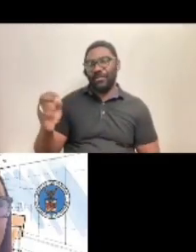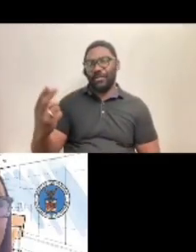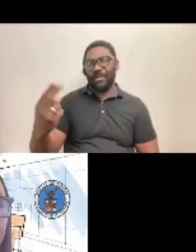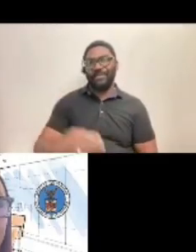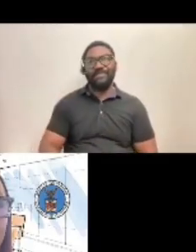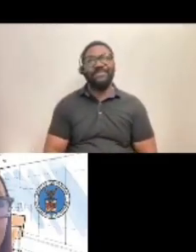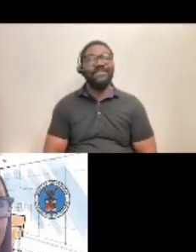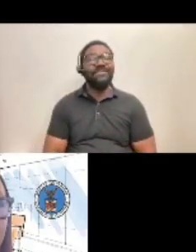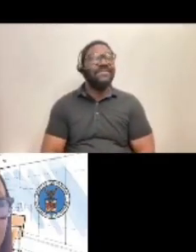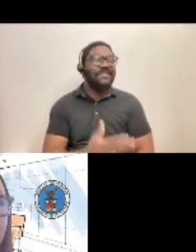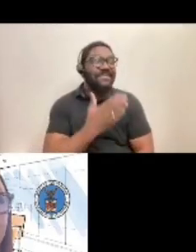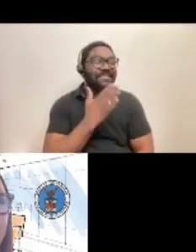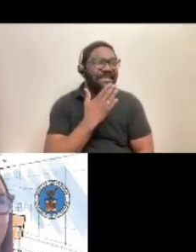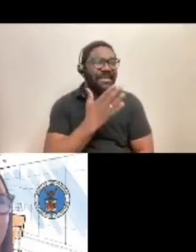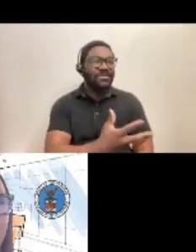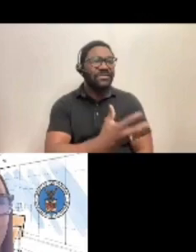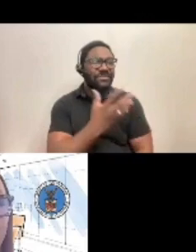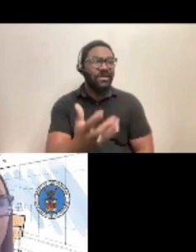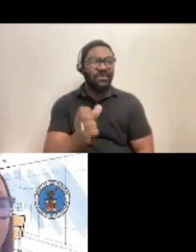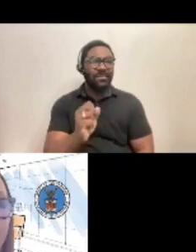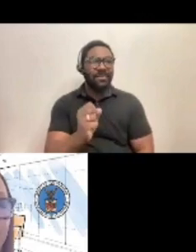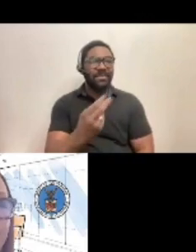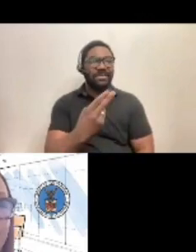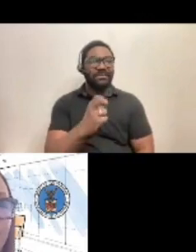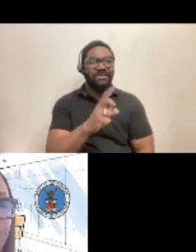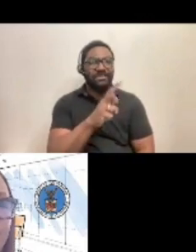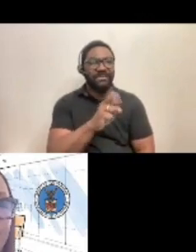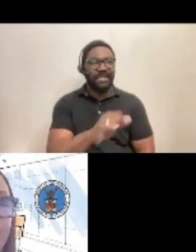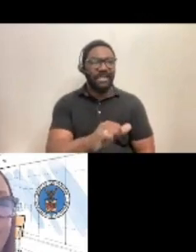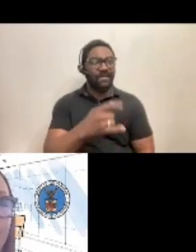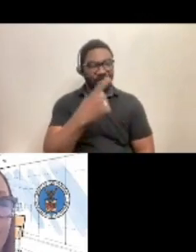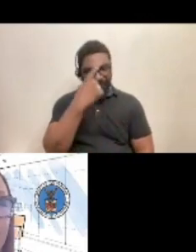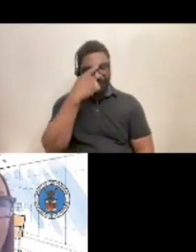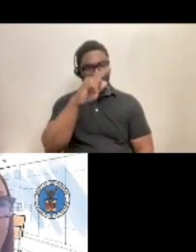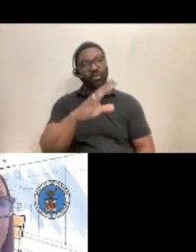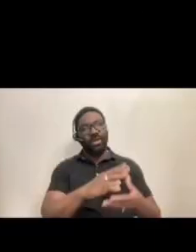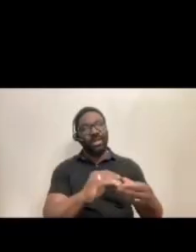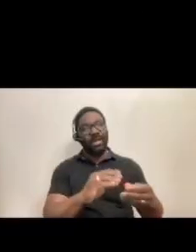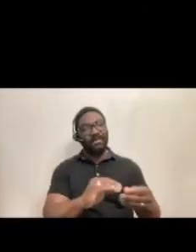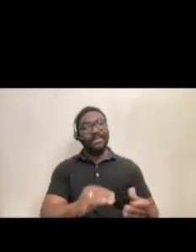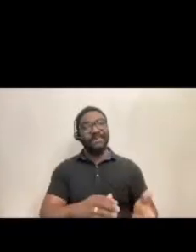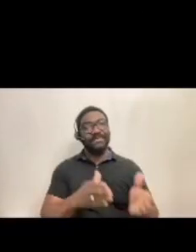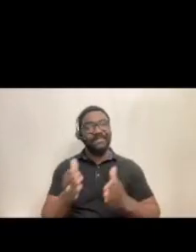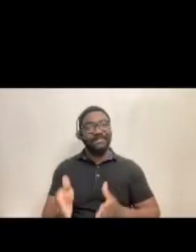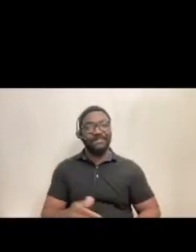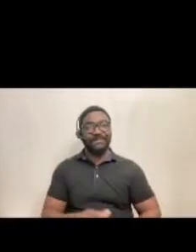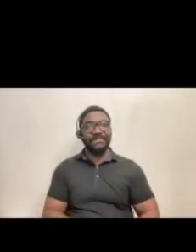Thank you so much, Shelley, for those opening remarks. Go to the next slide, please.